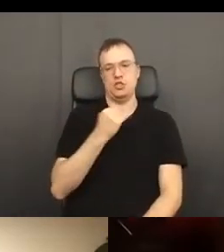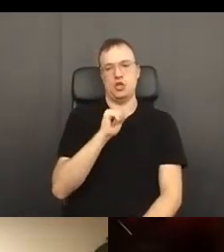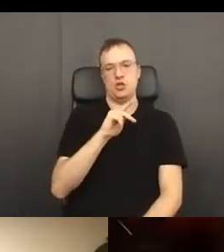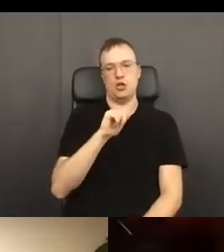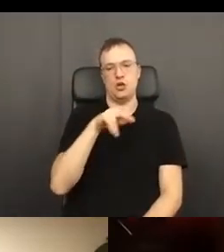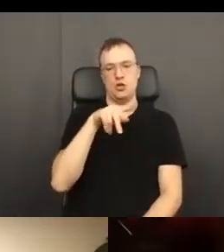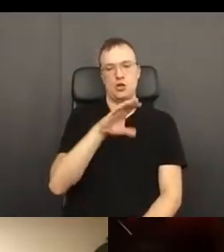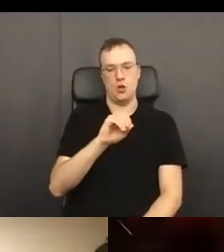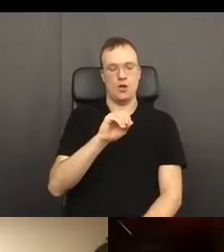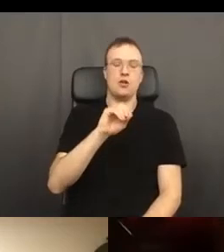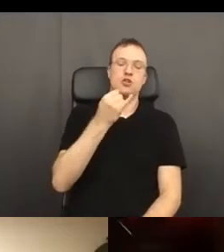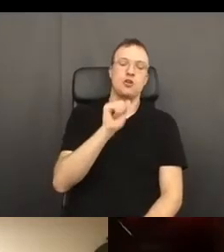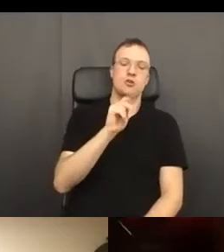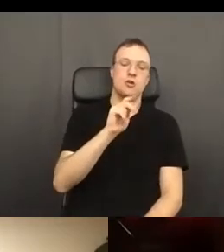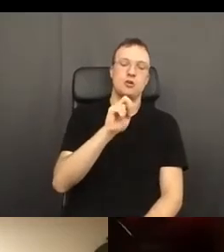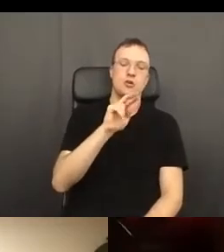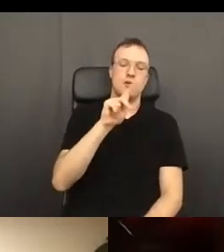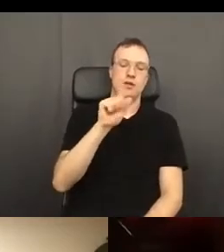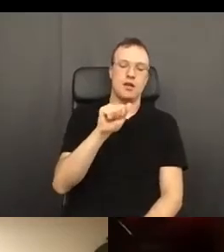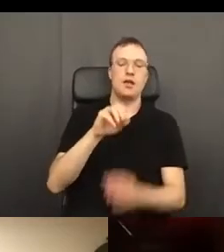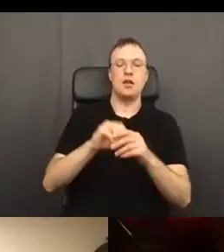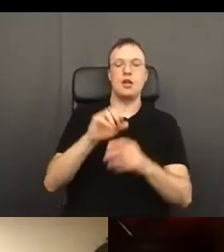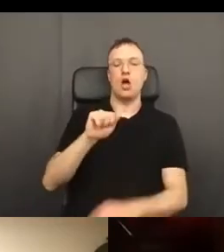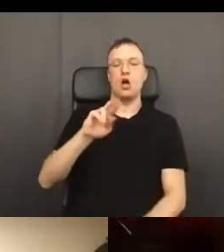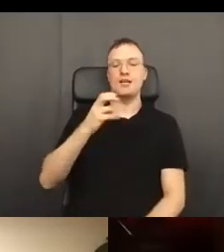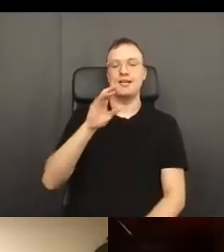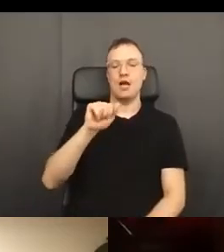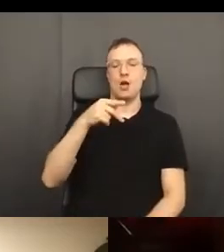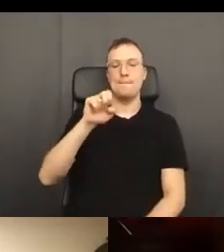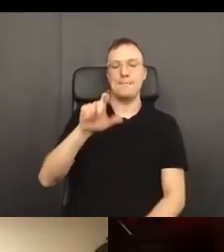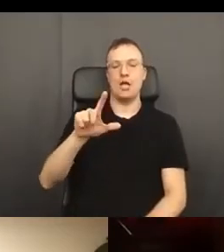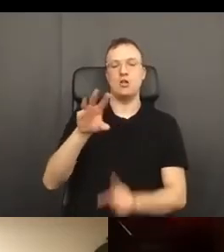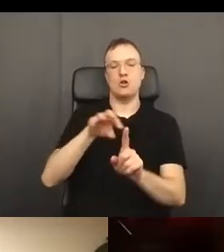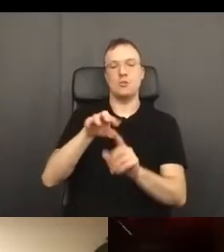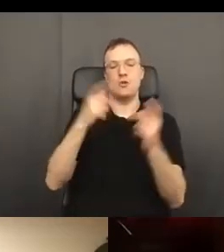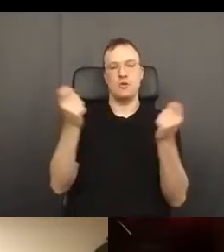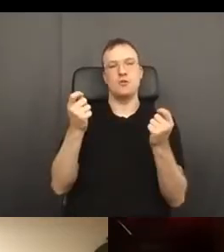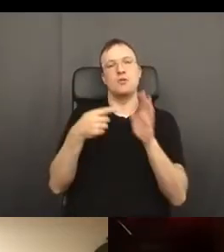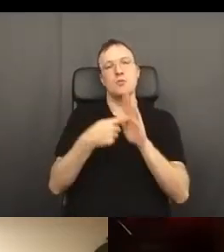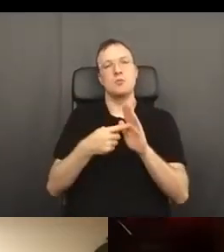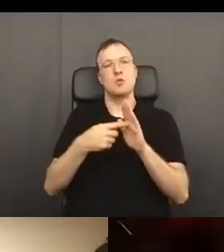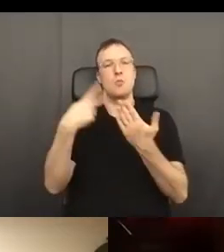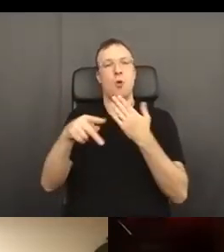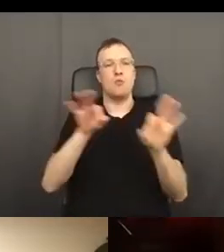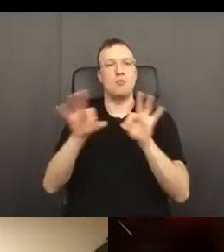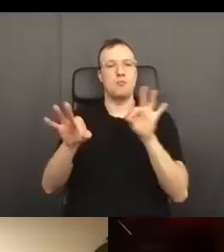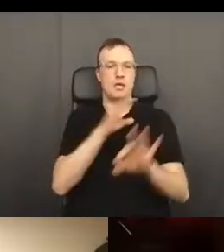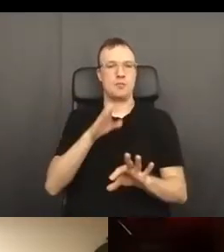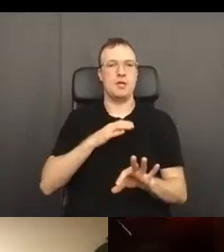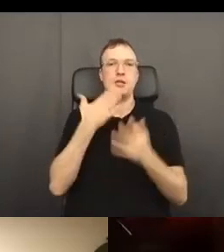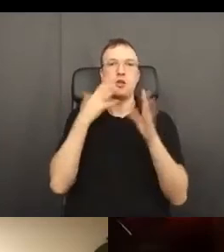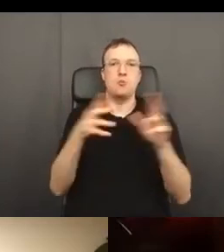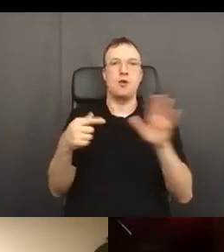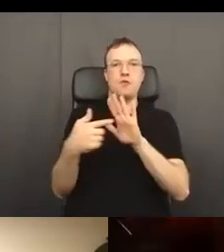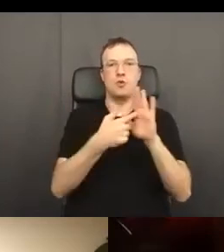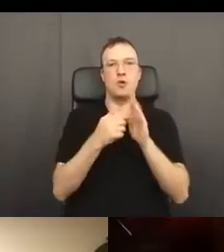Archipel Documentary Festival and see this film. And on behalf of the Film Programming Committee, we're just so honored that you shared the film with Rendezvous